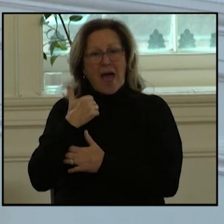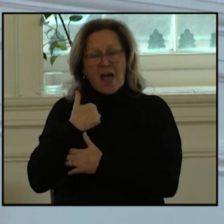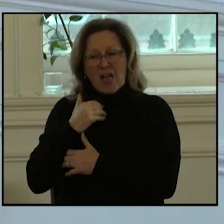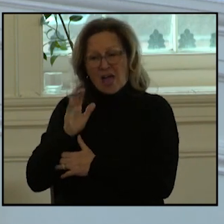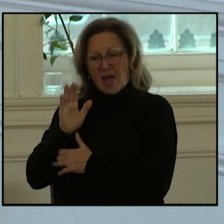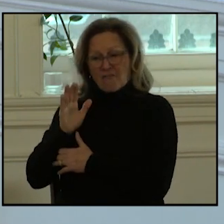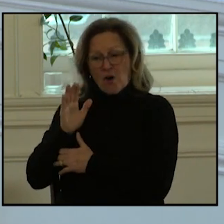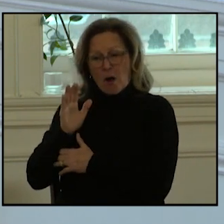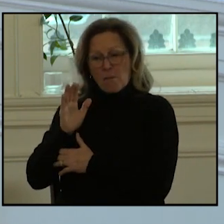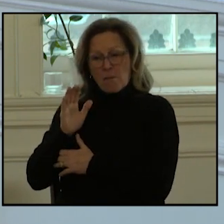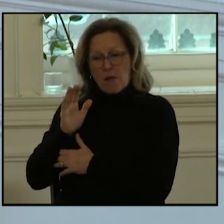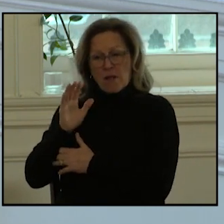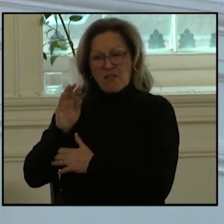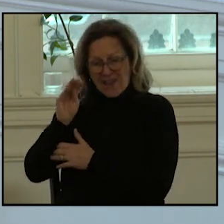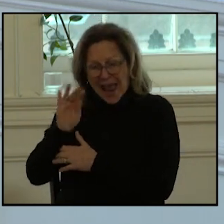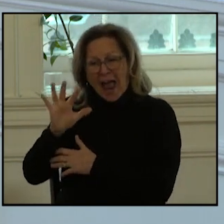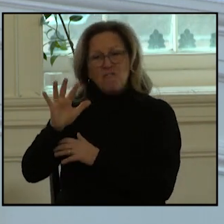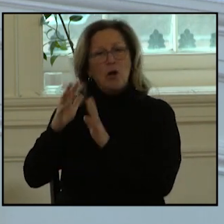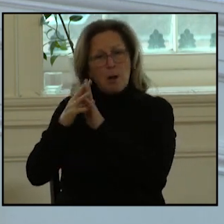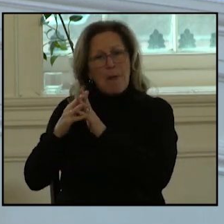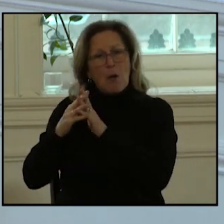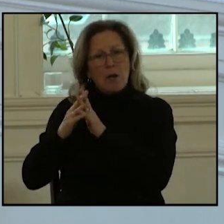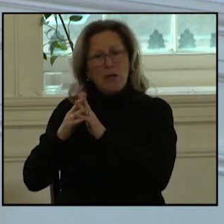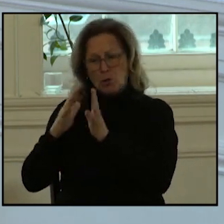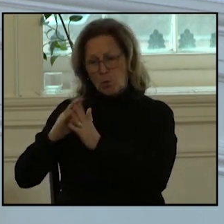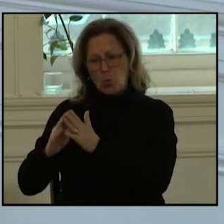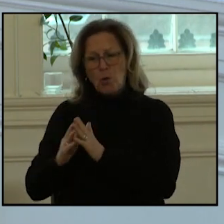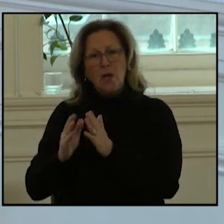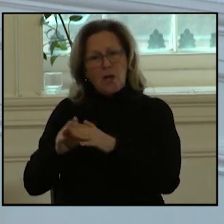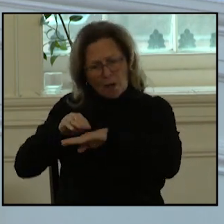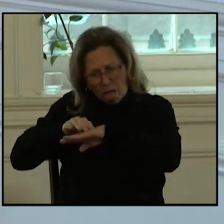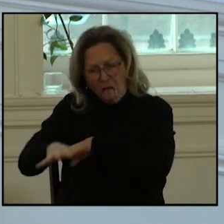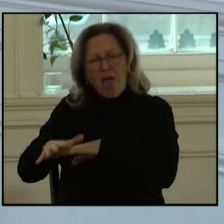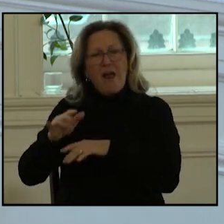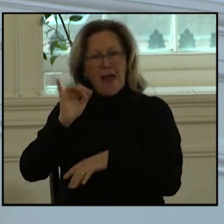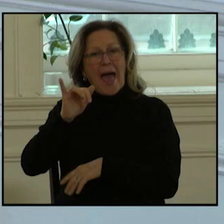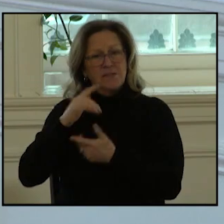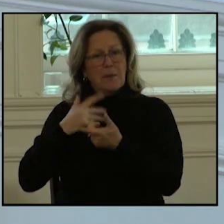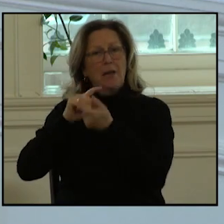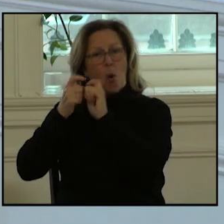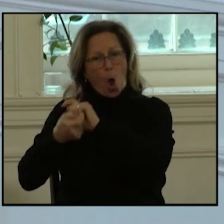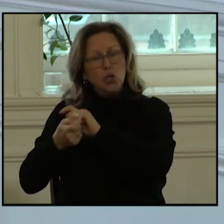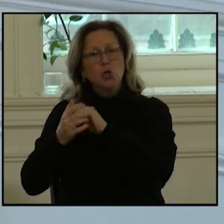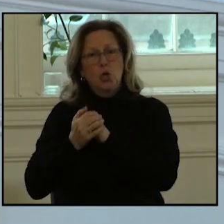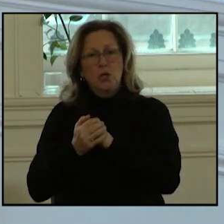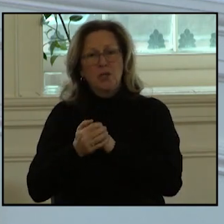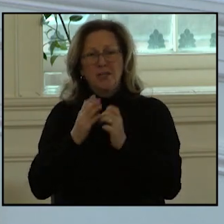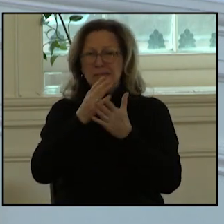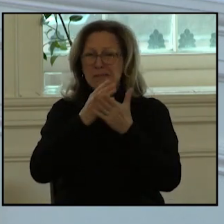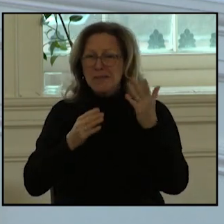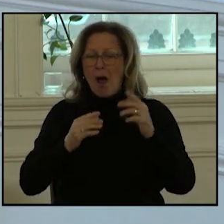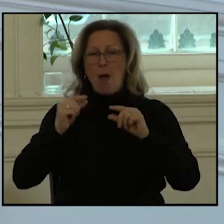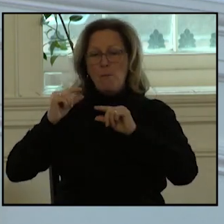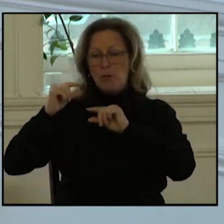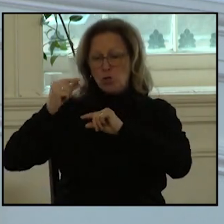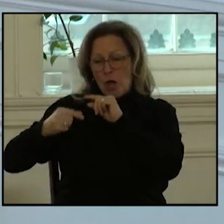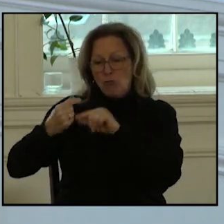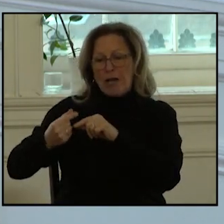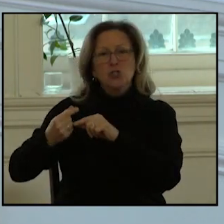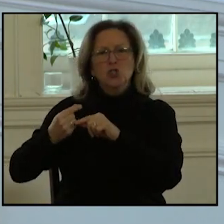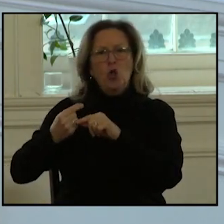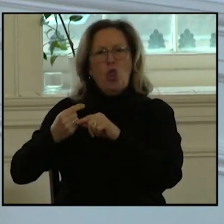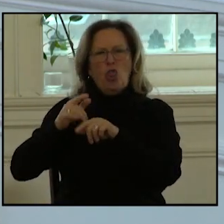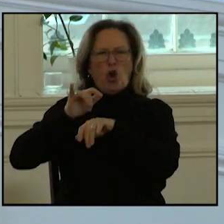that trauma of enslavement. And so some of those generational curses that are starting to be broken